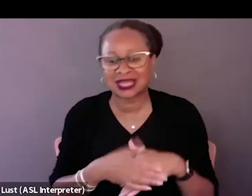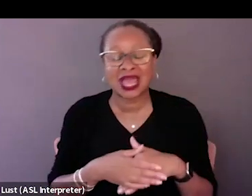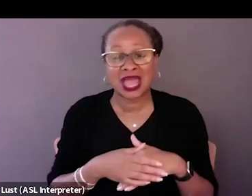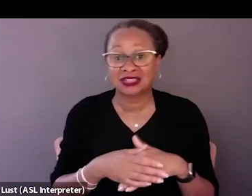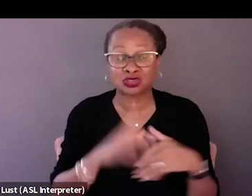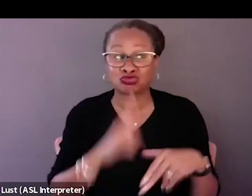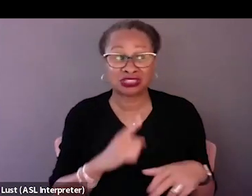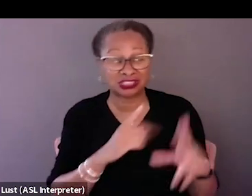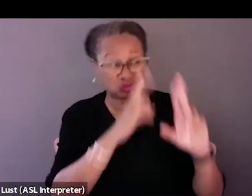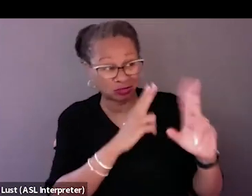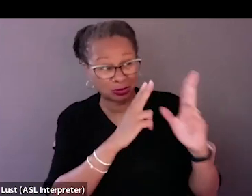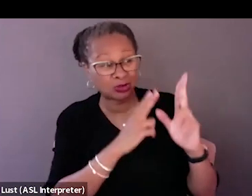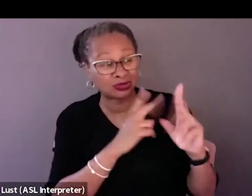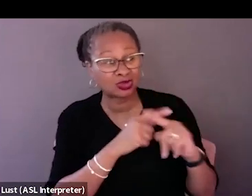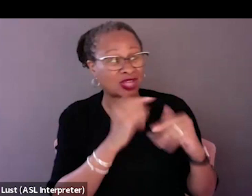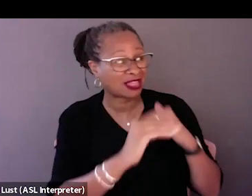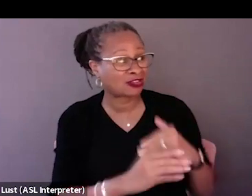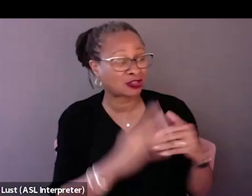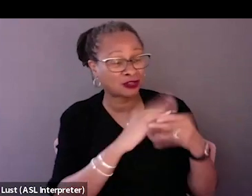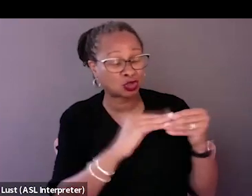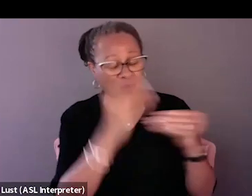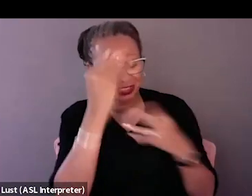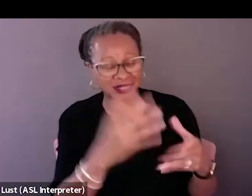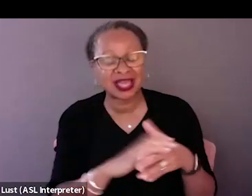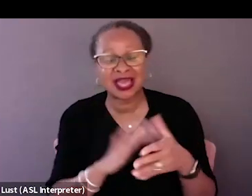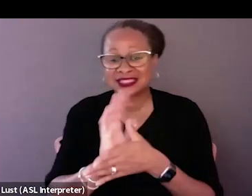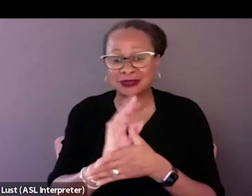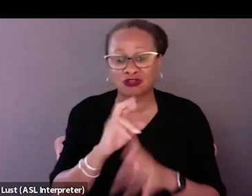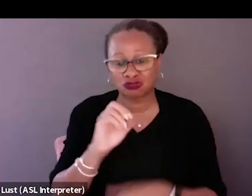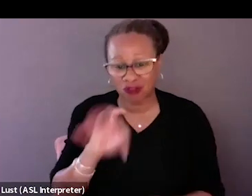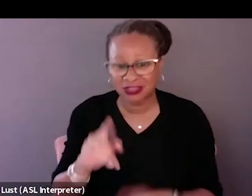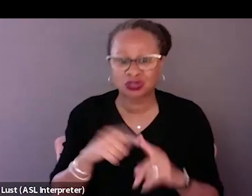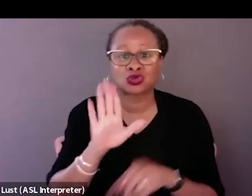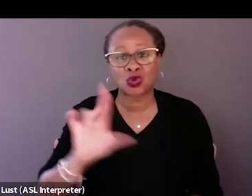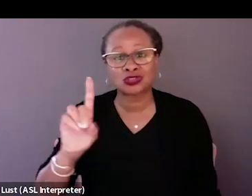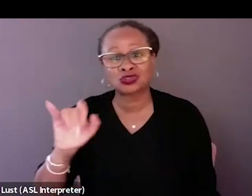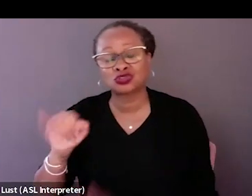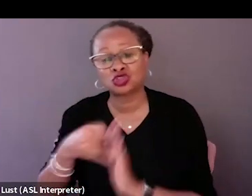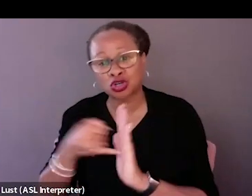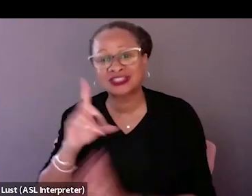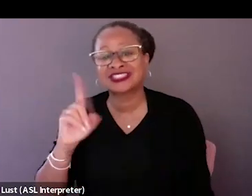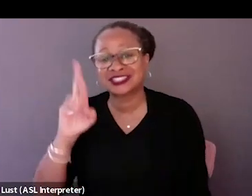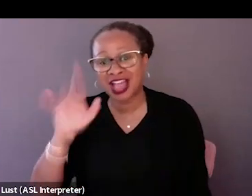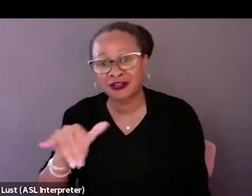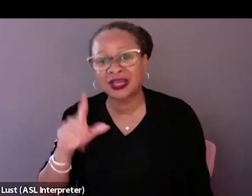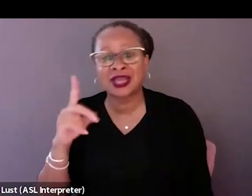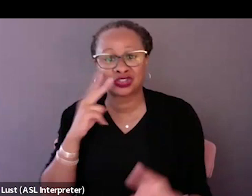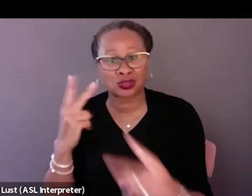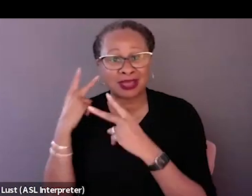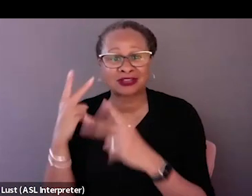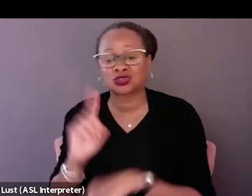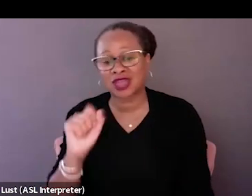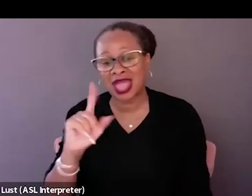of storytelling, from, you know, the cinematic references to your journals, to the memories, to the reenactments,